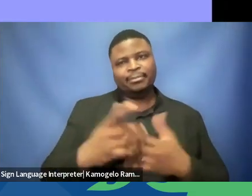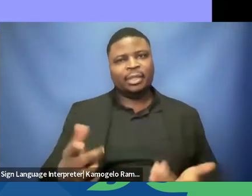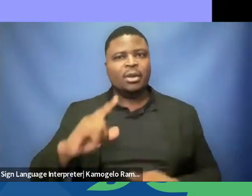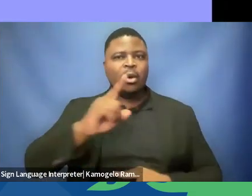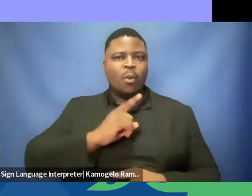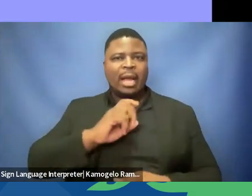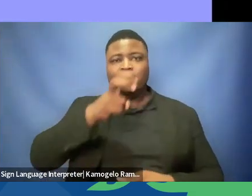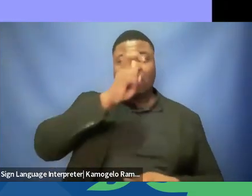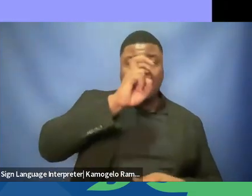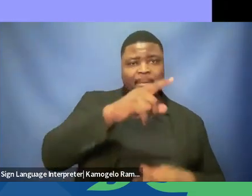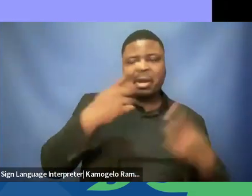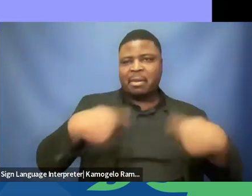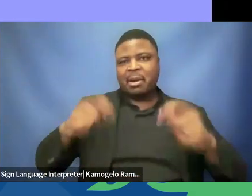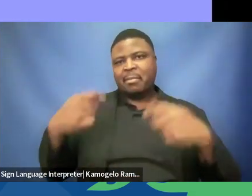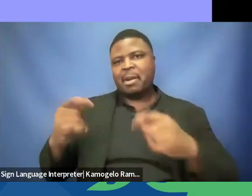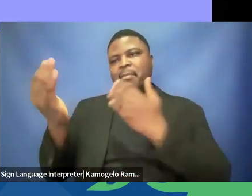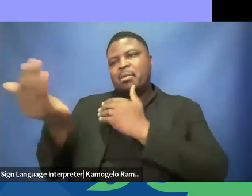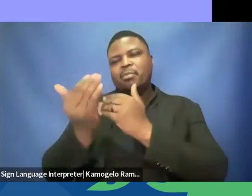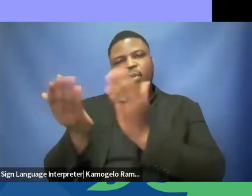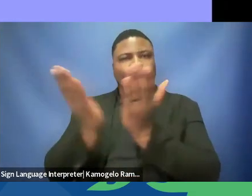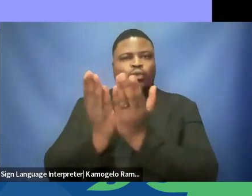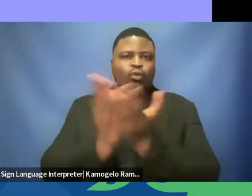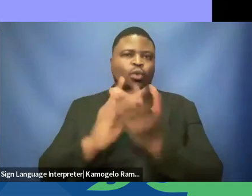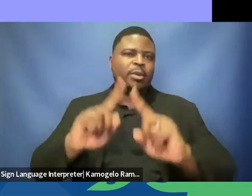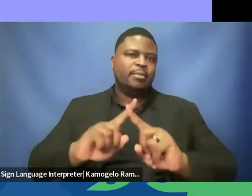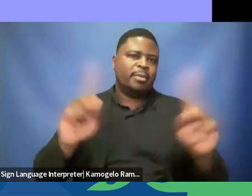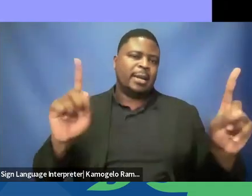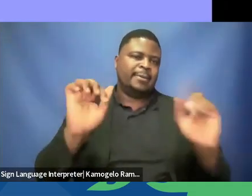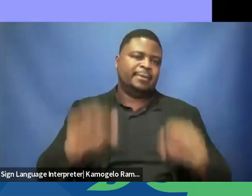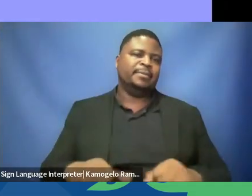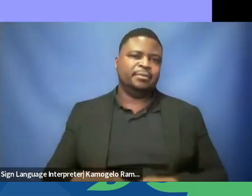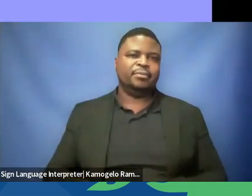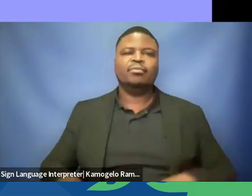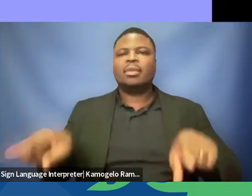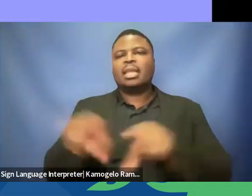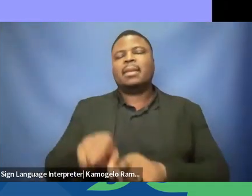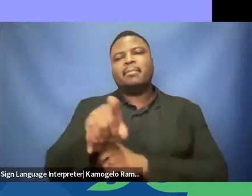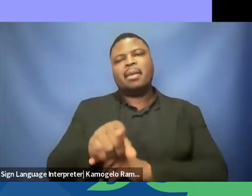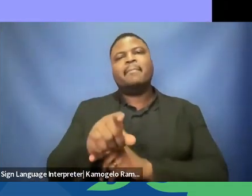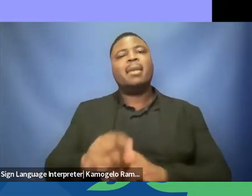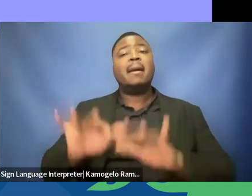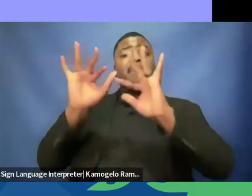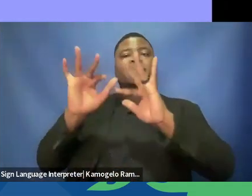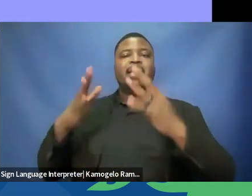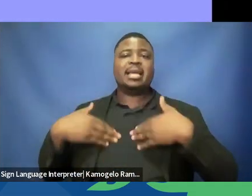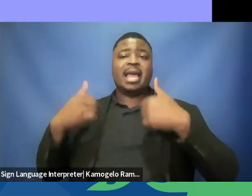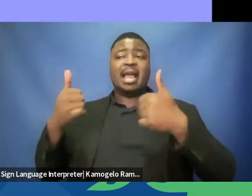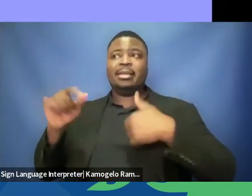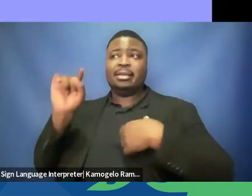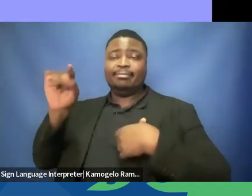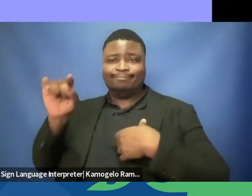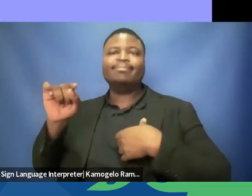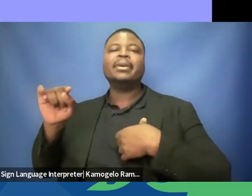not to be sold near schools. And also a shift toward public health approach. Now, when